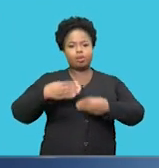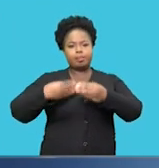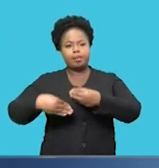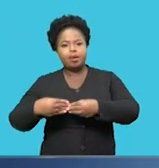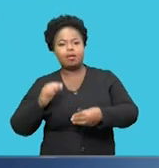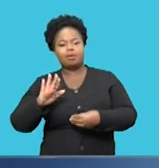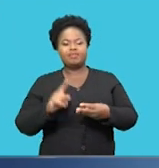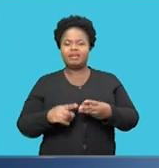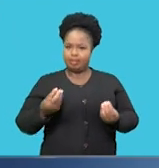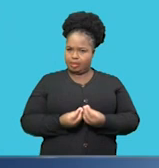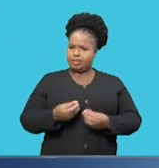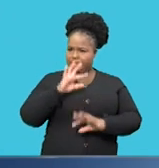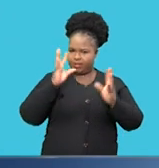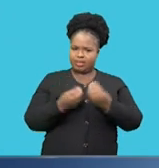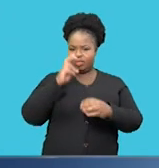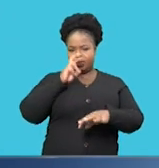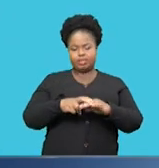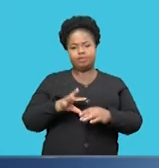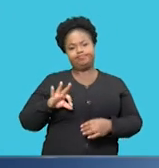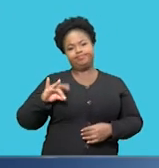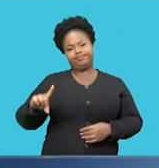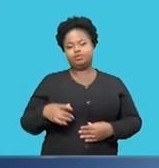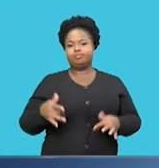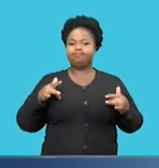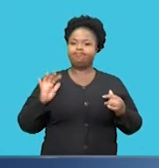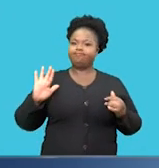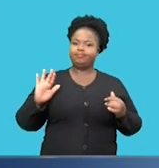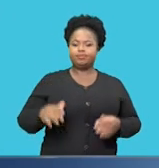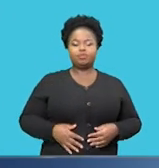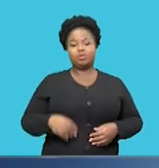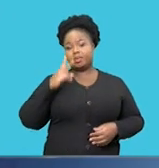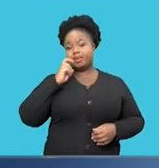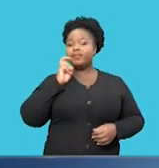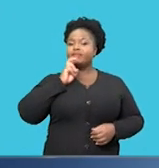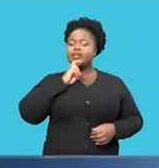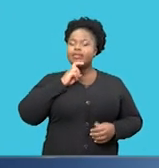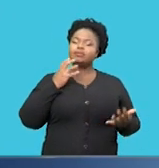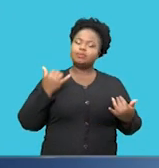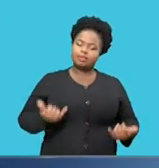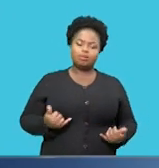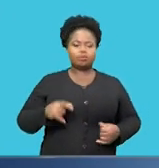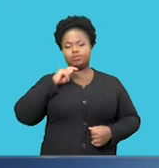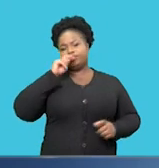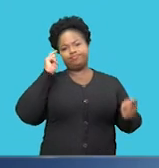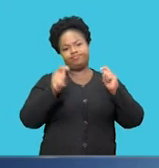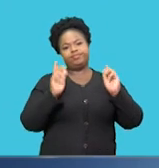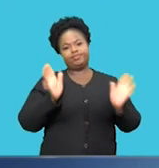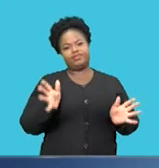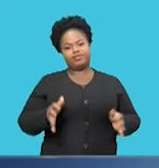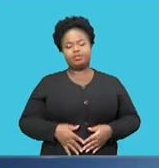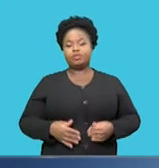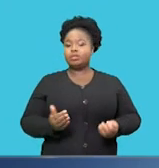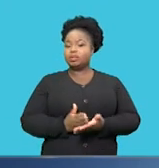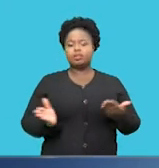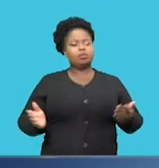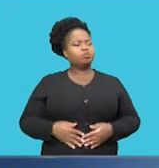they'll be buying the things that they need to use every single day to stay alive. So the Black Friday trend has definitely changed. General dealers